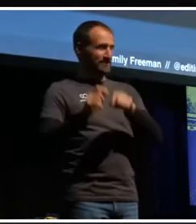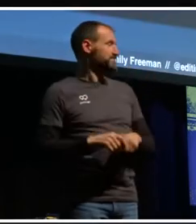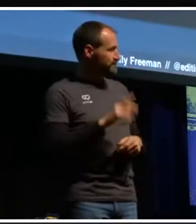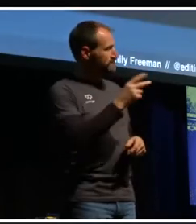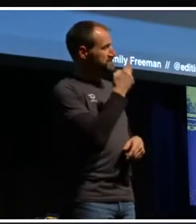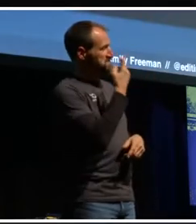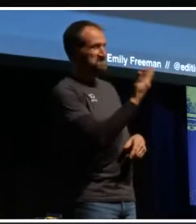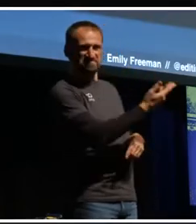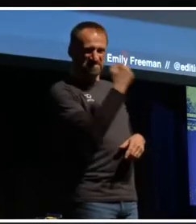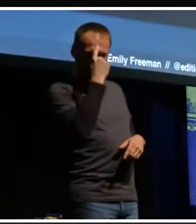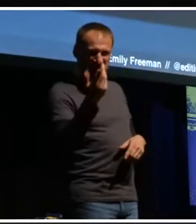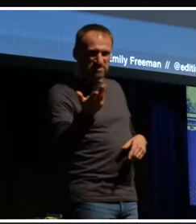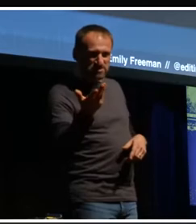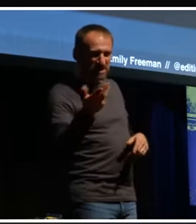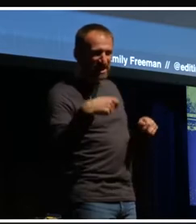will be?